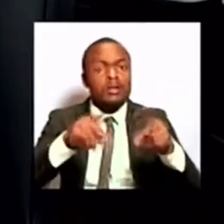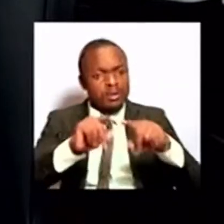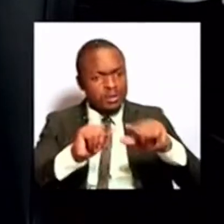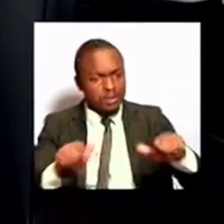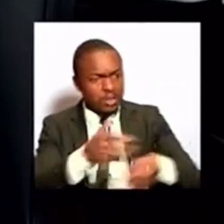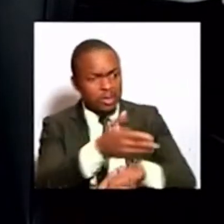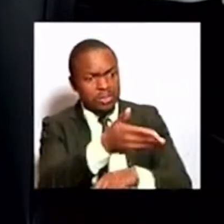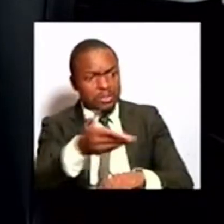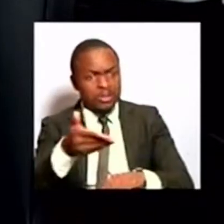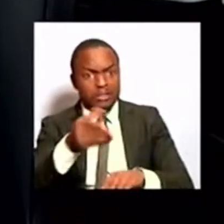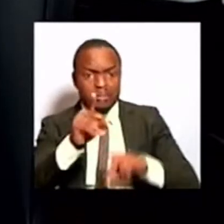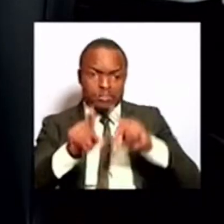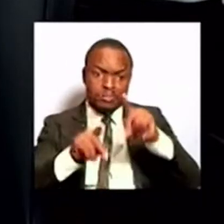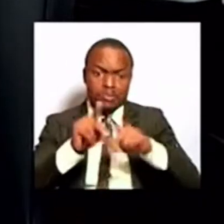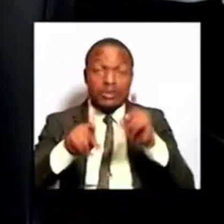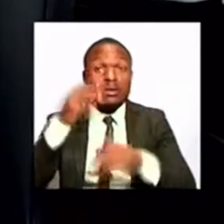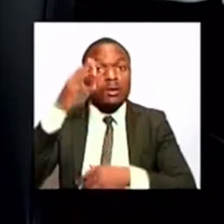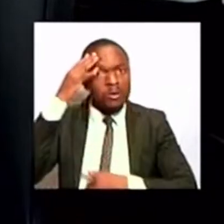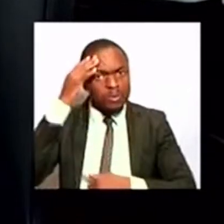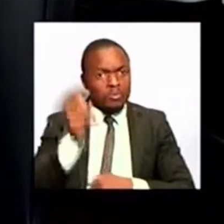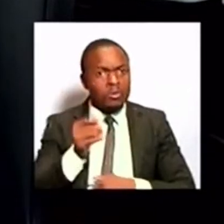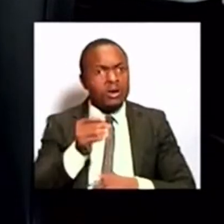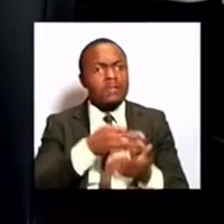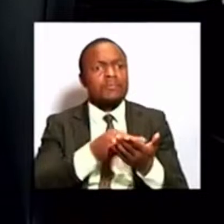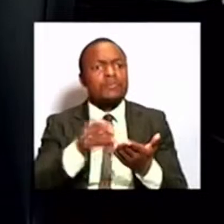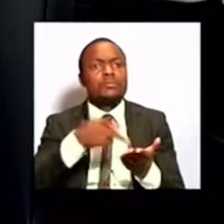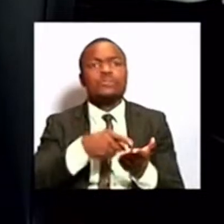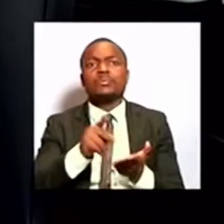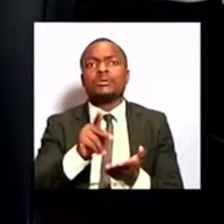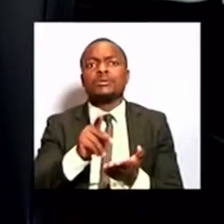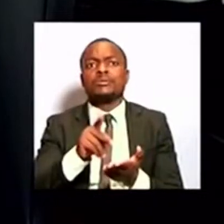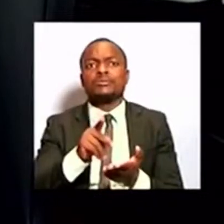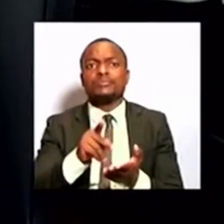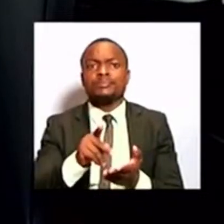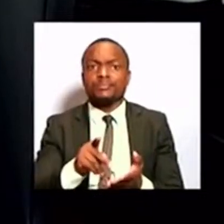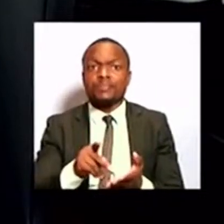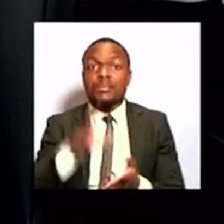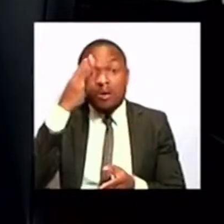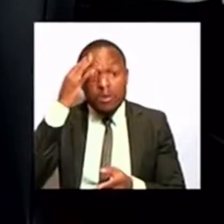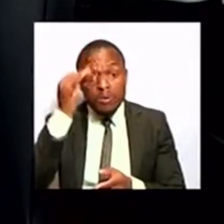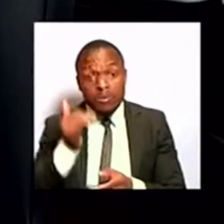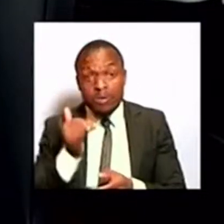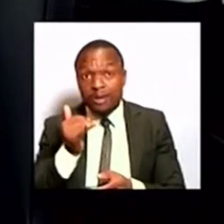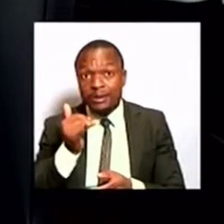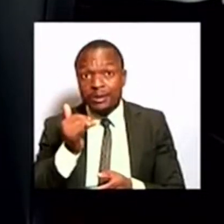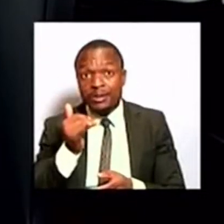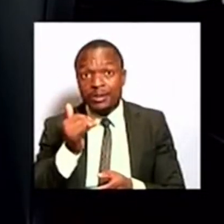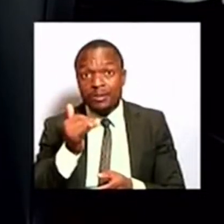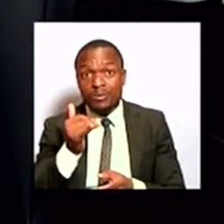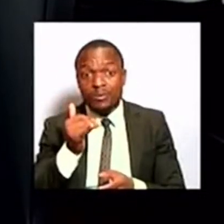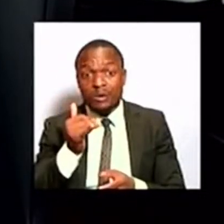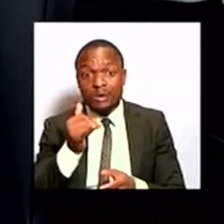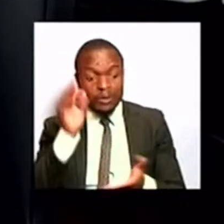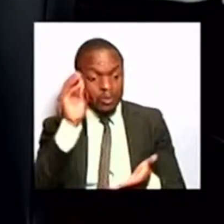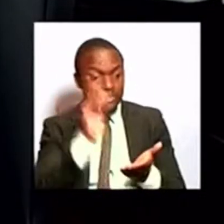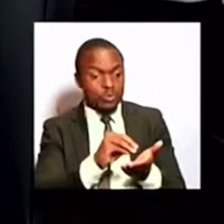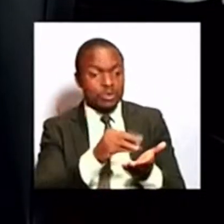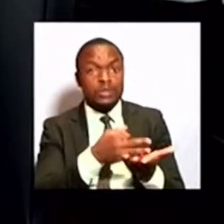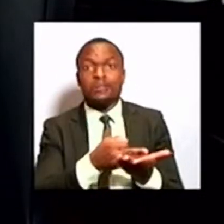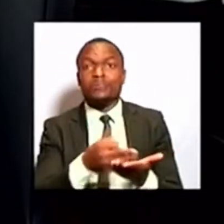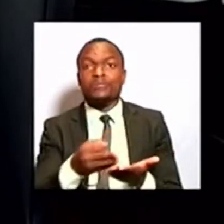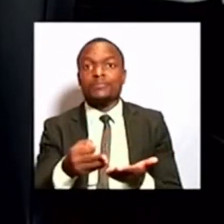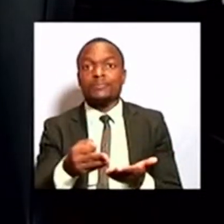these people. So why didn't they pay? Why is it termed as a failure?